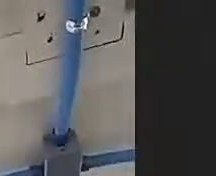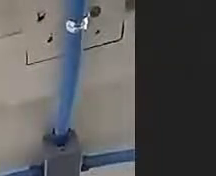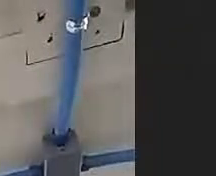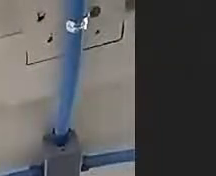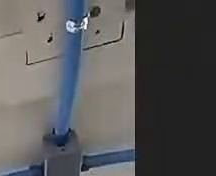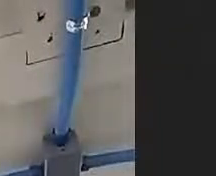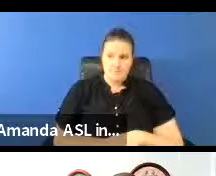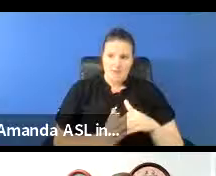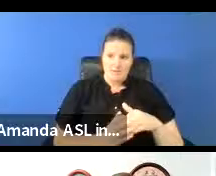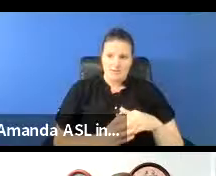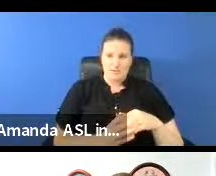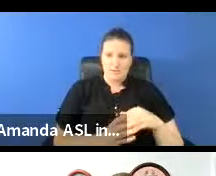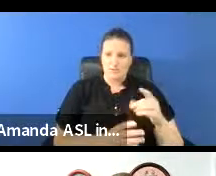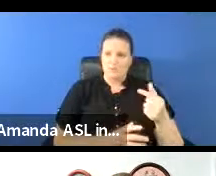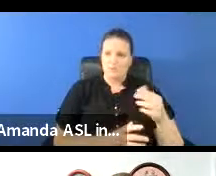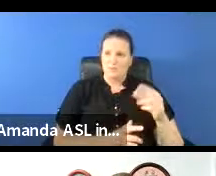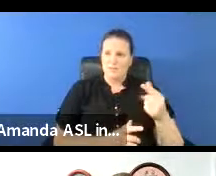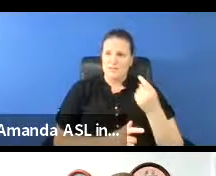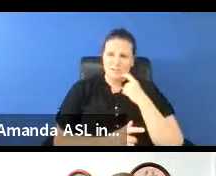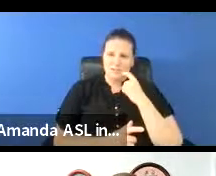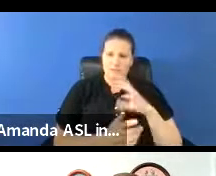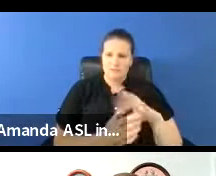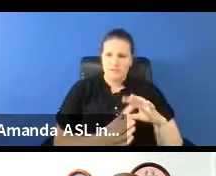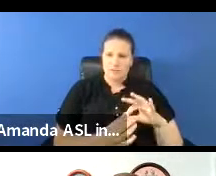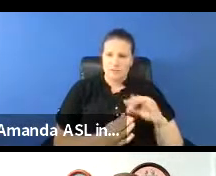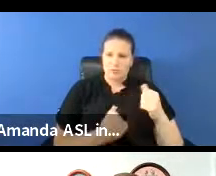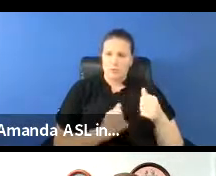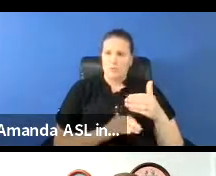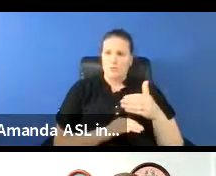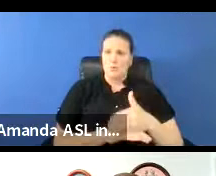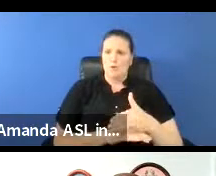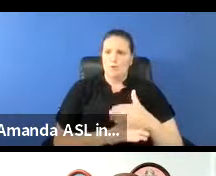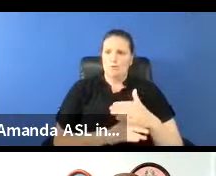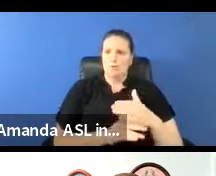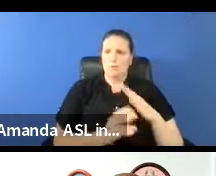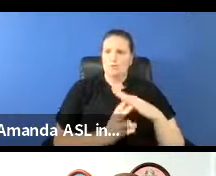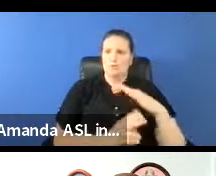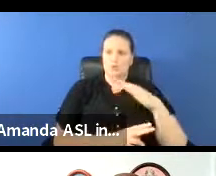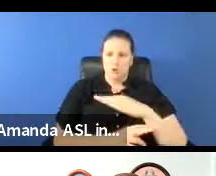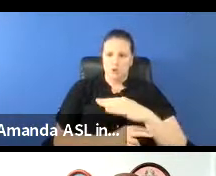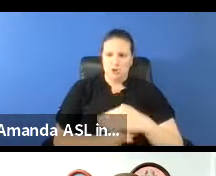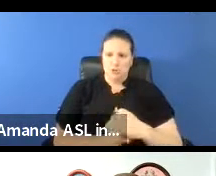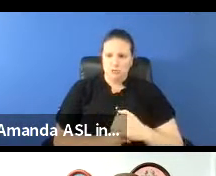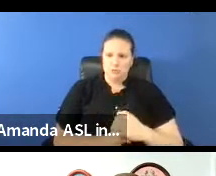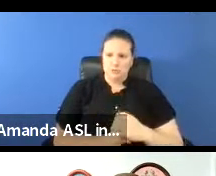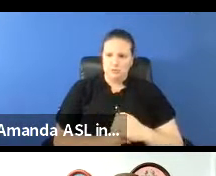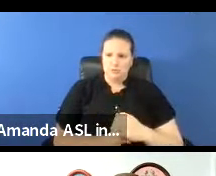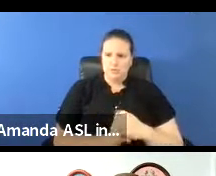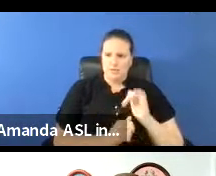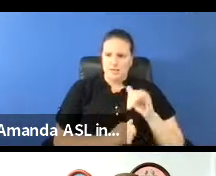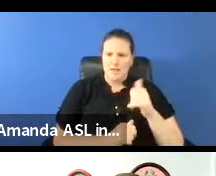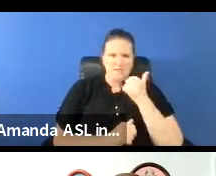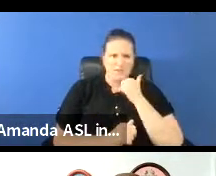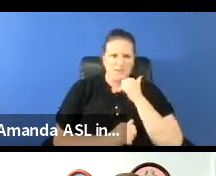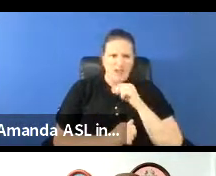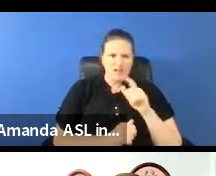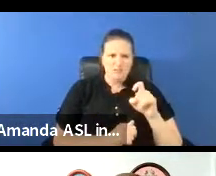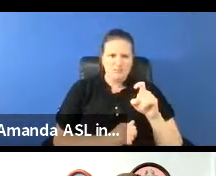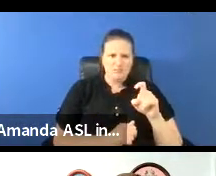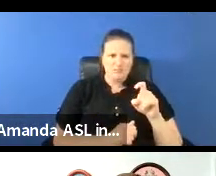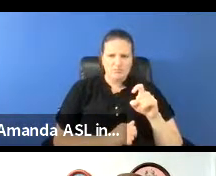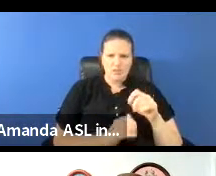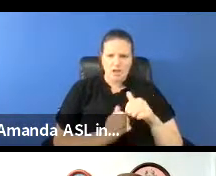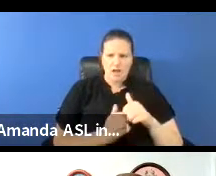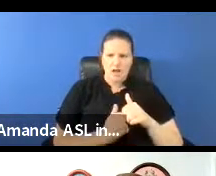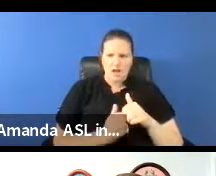140,000 that Greg just mentioned, trying to cross the bridge. Is it daily, and how did